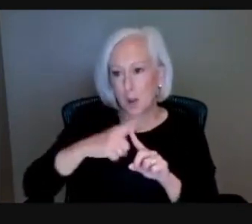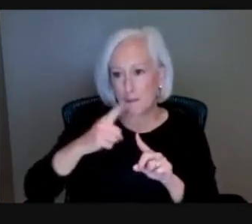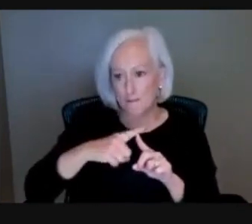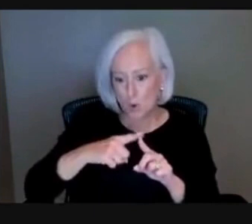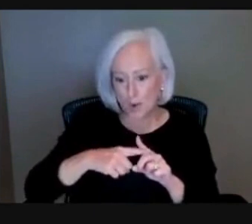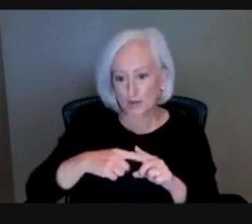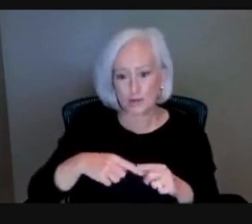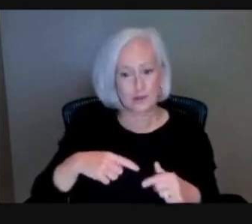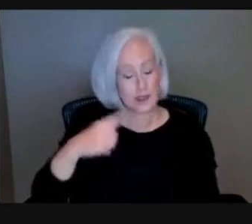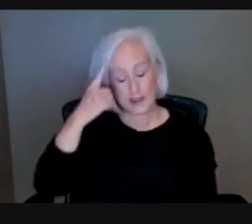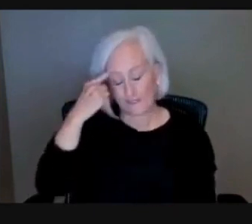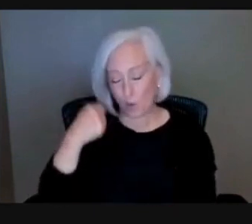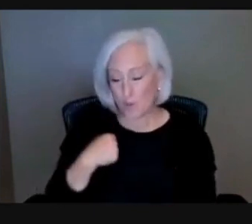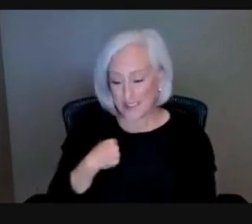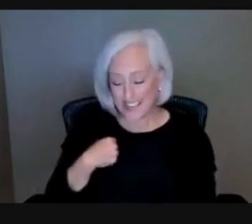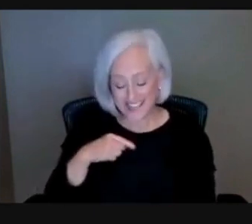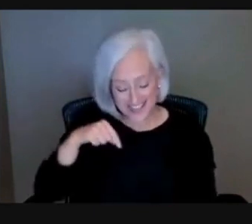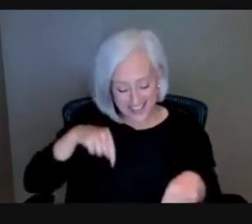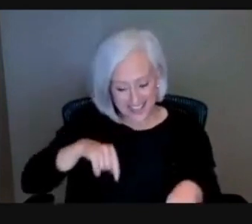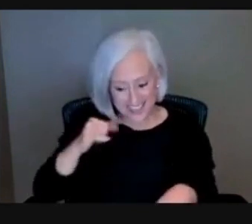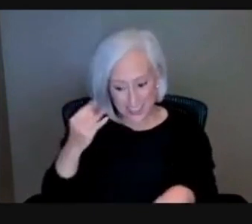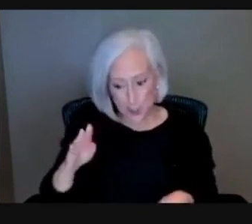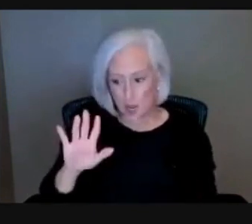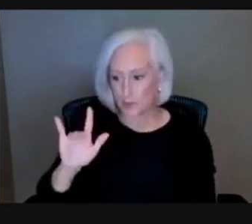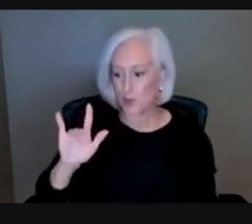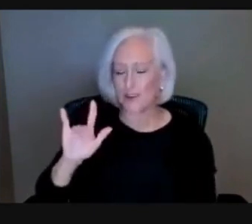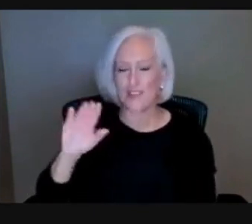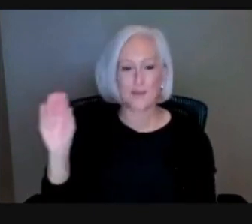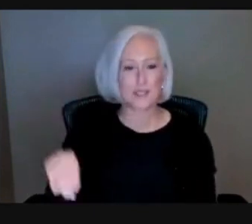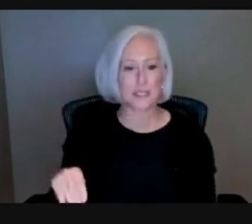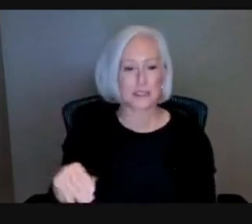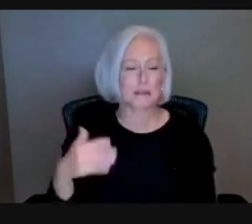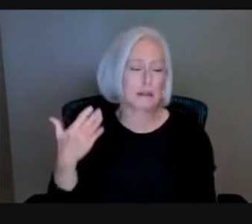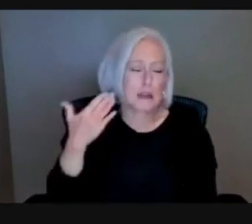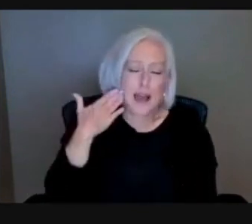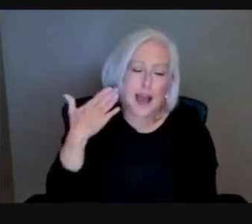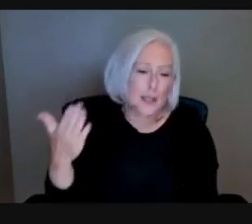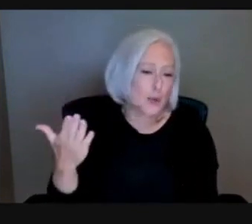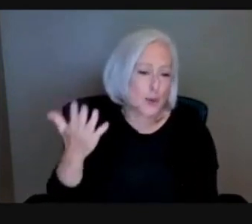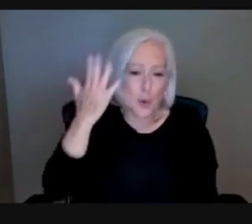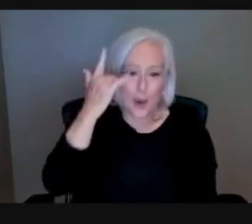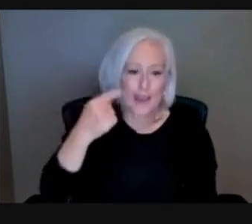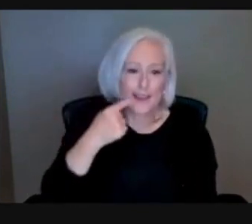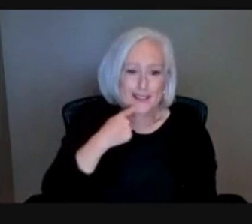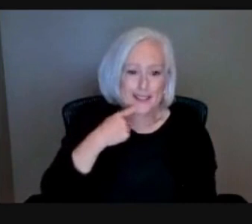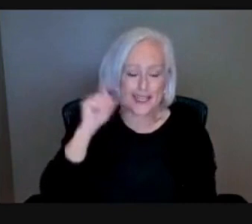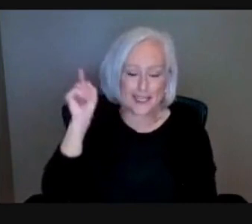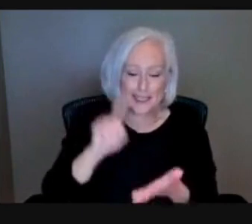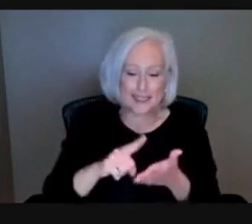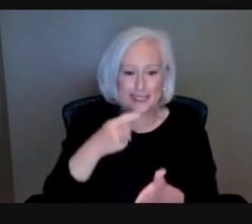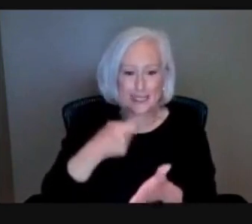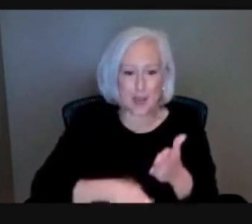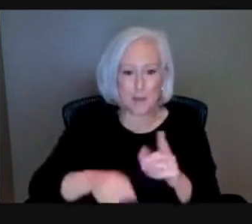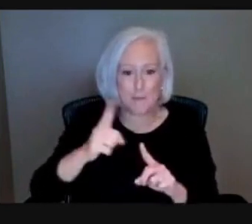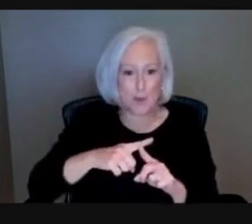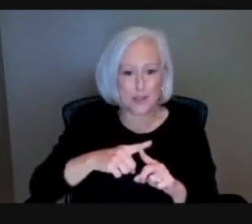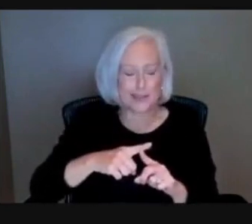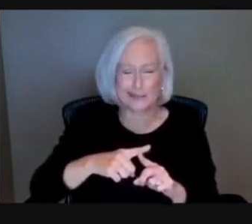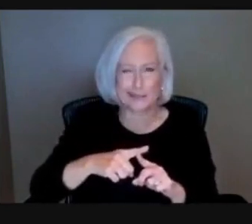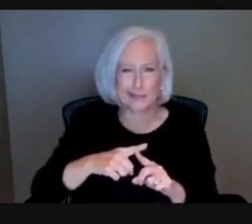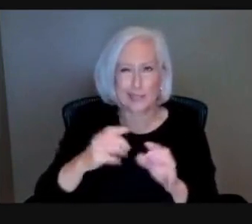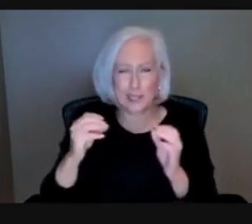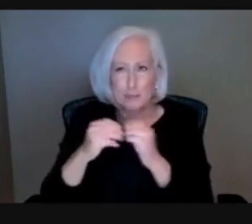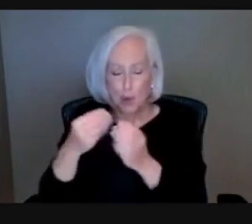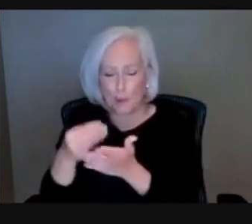for 25 years and I really don't know why they call them discount points, because it's not a discount. It's more money. So a discount point